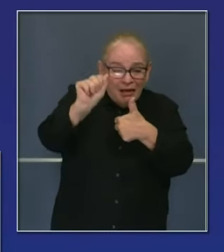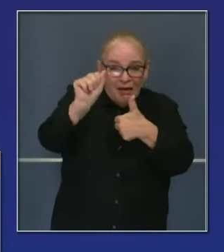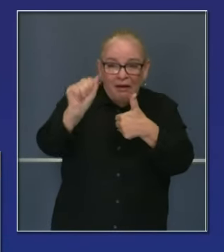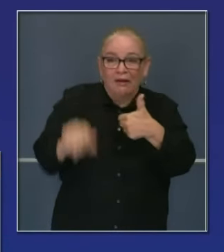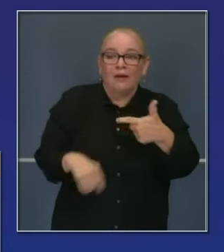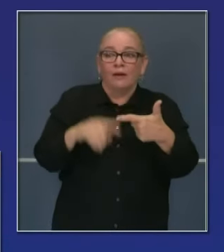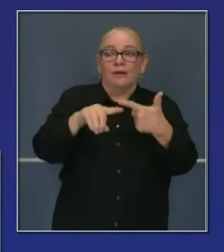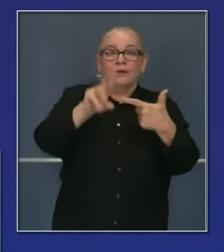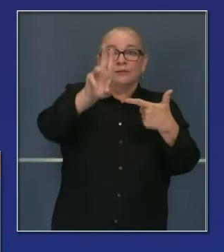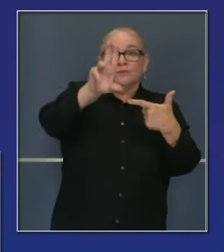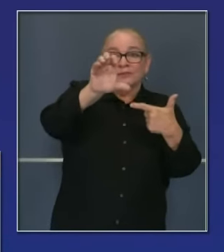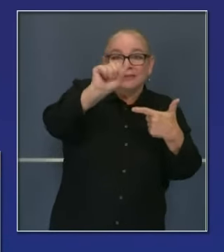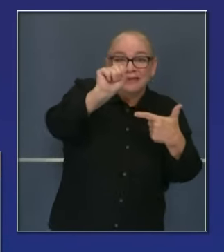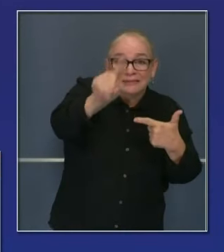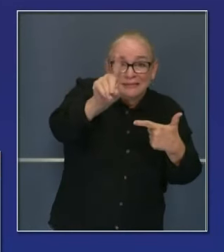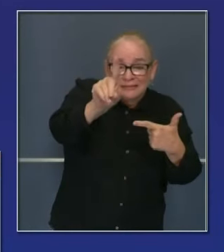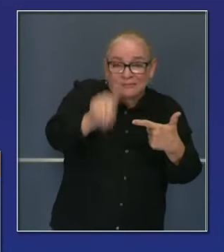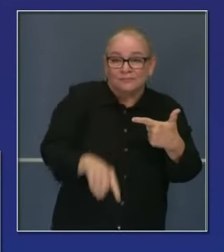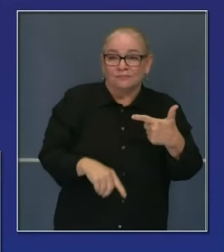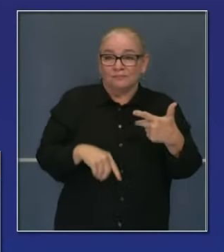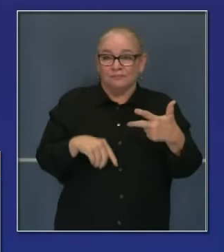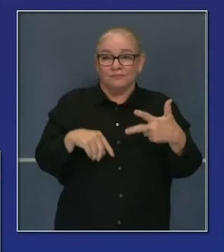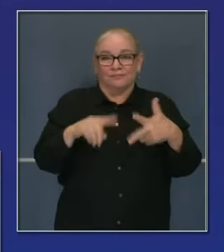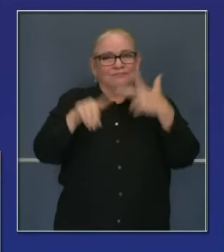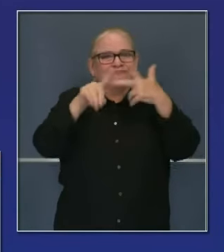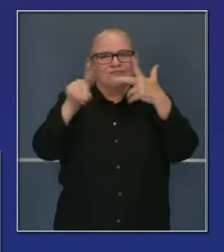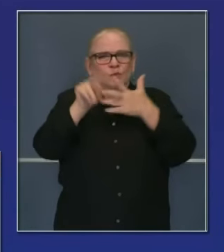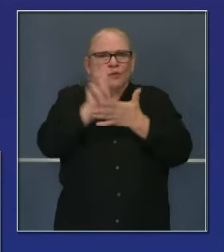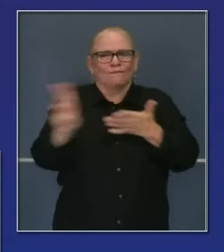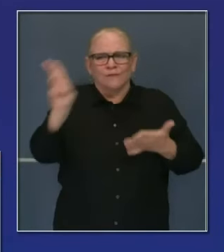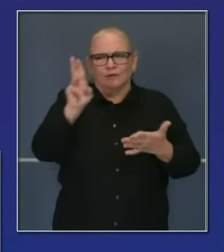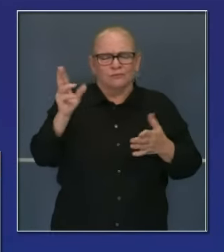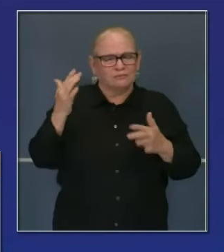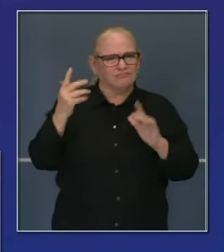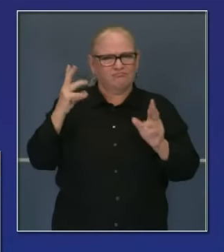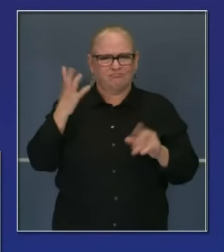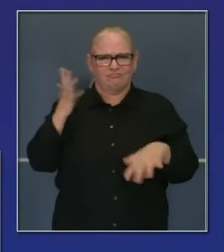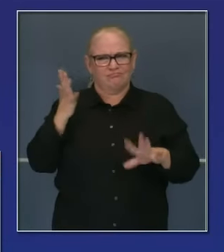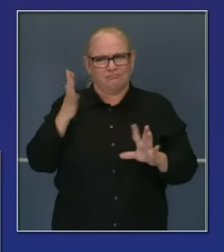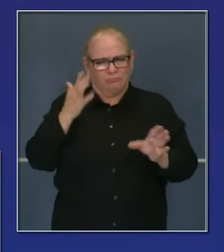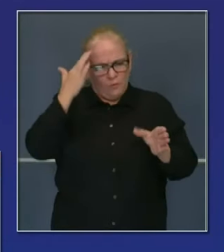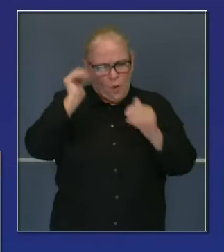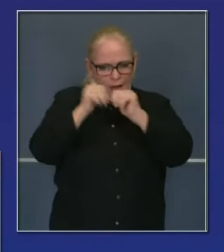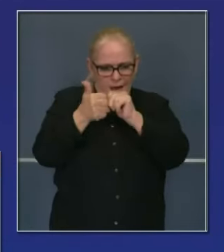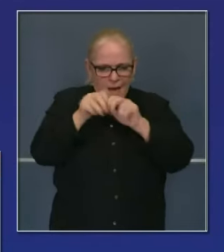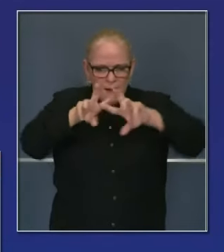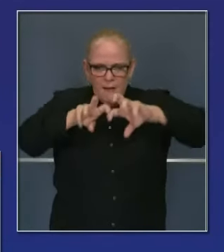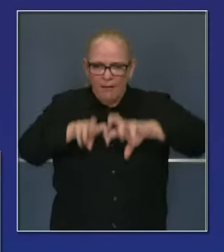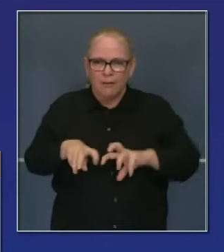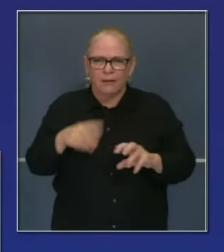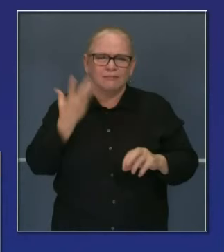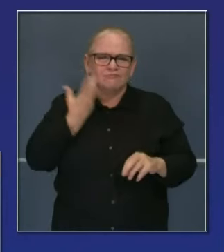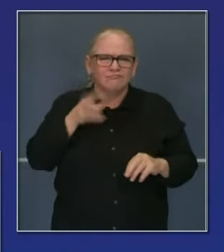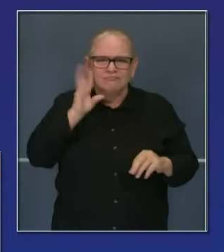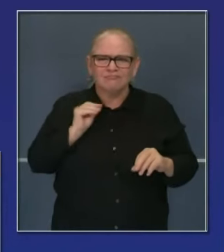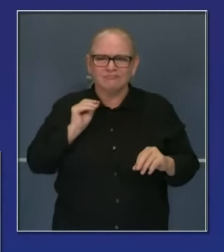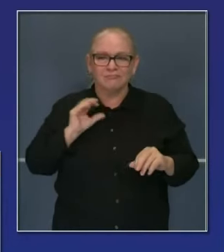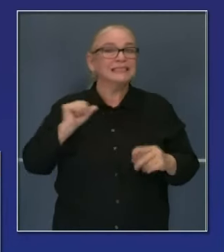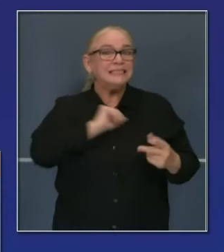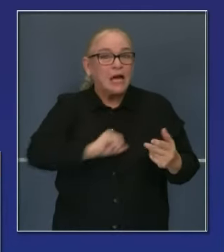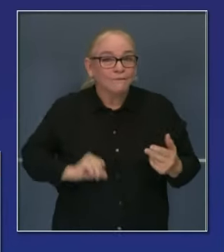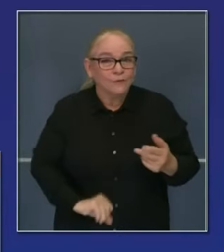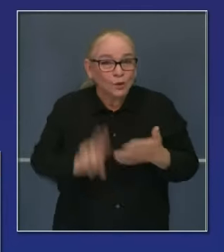UCSD, San Diego, from partners that we're able with actual experience in epidemiology from Stanford University, people